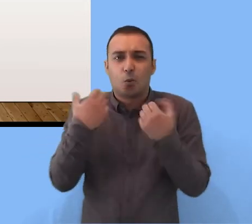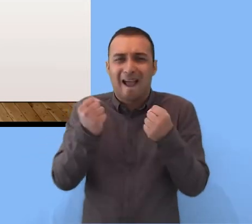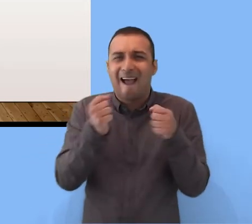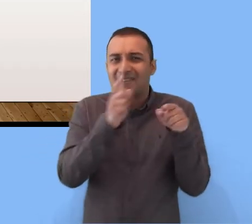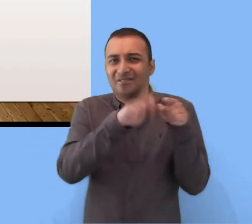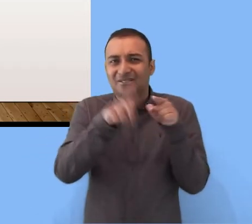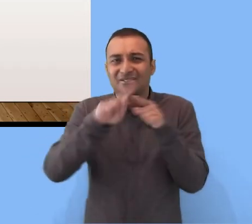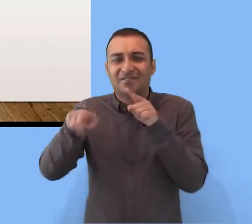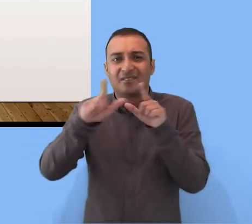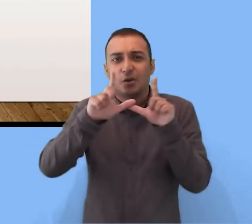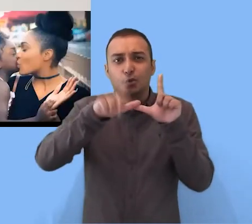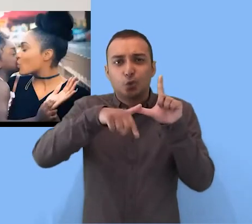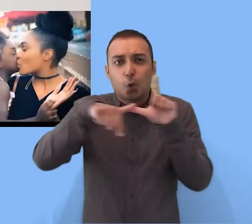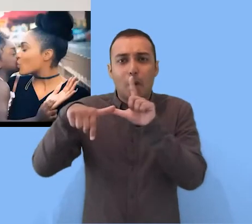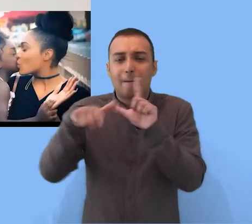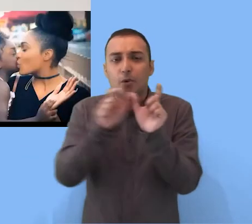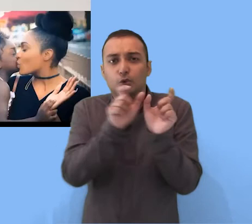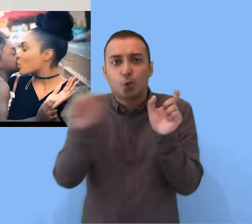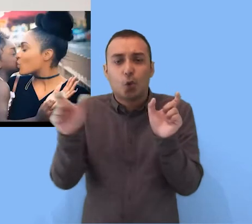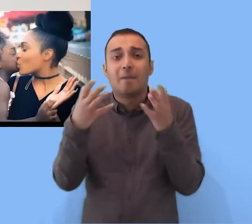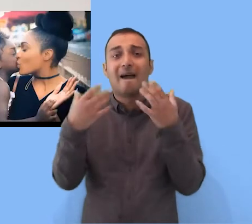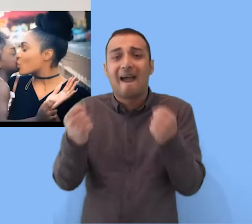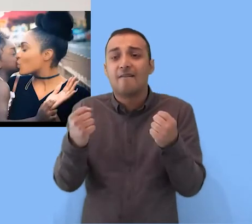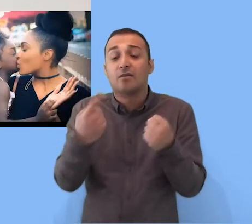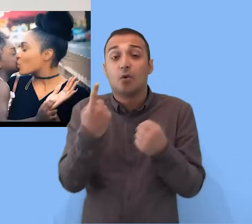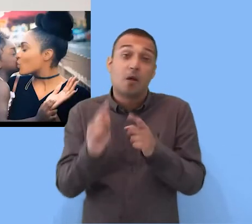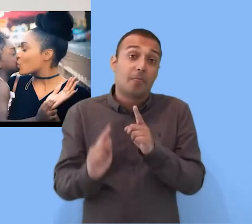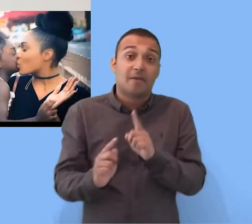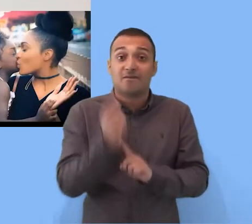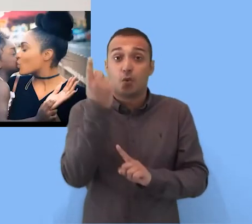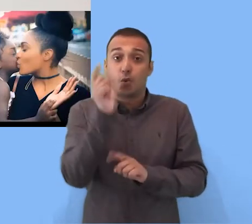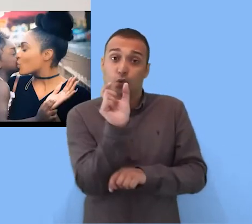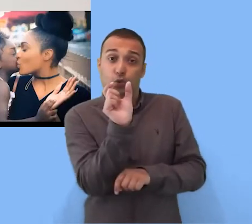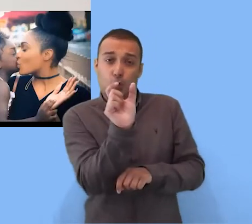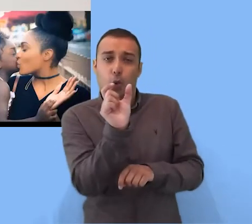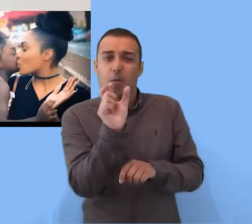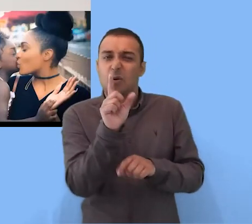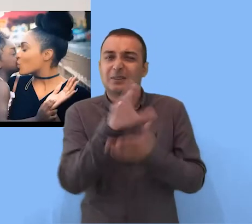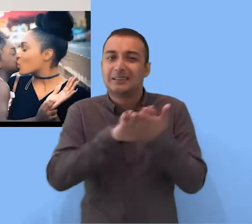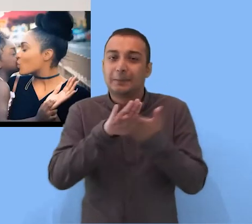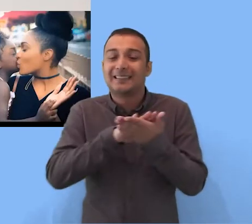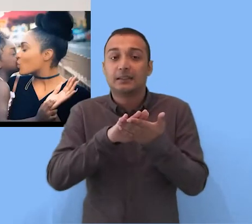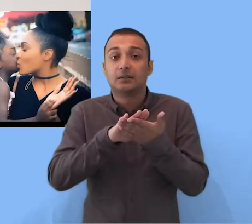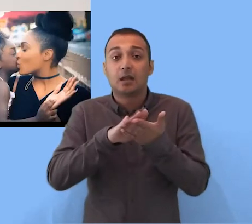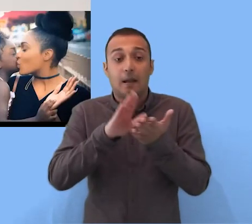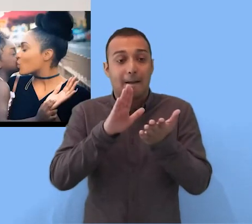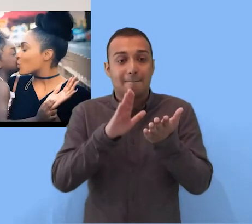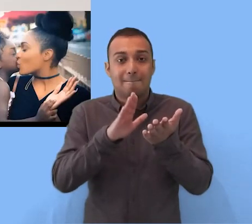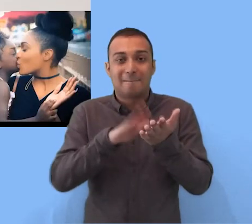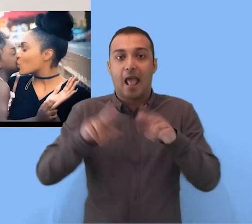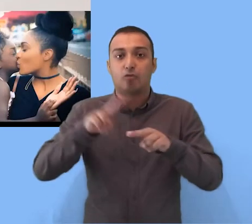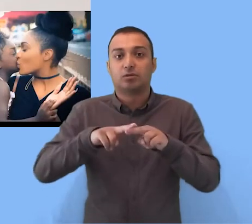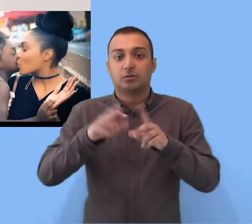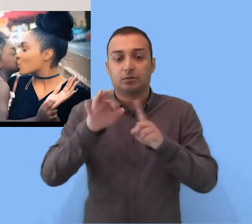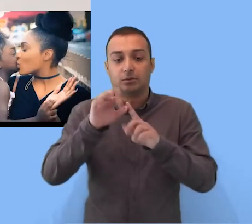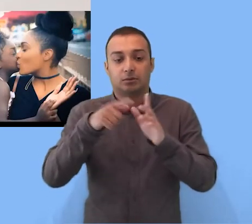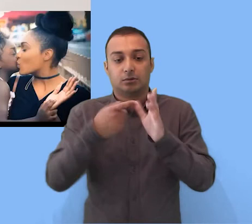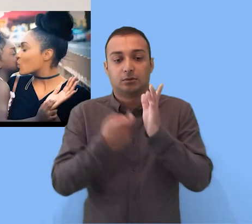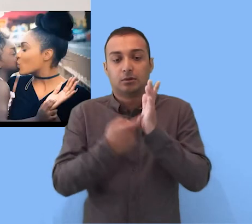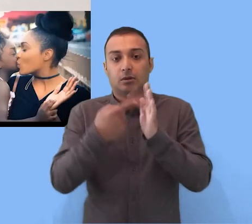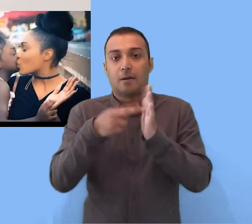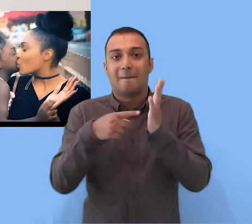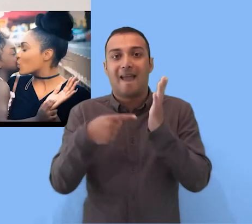this idea? And the first term that I want to look at is parents. When I say parents, what I want you to